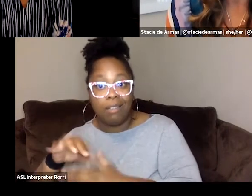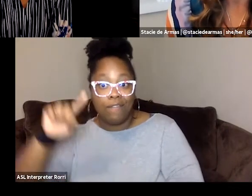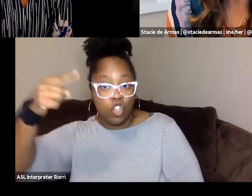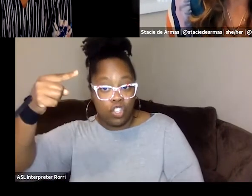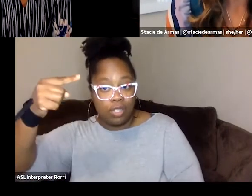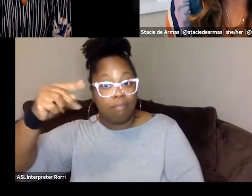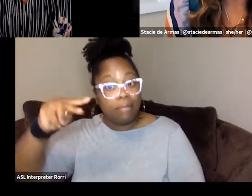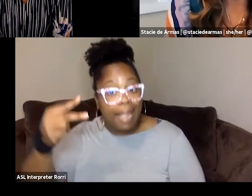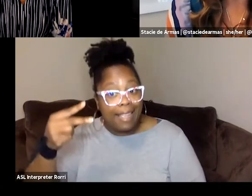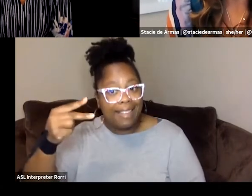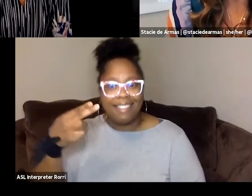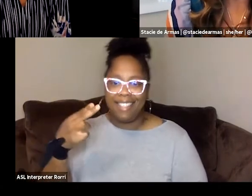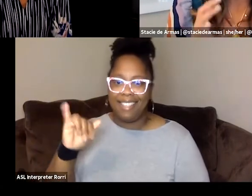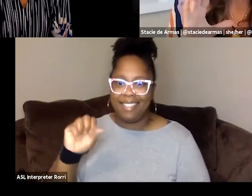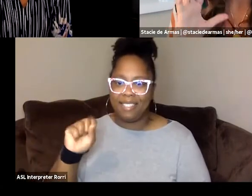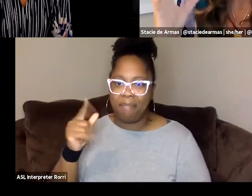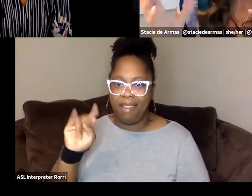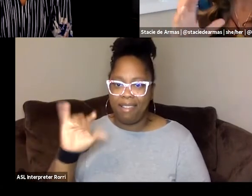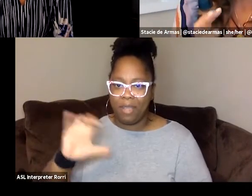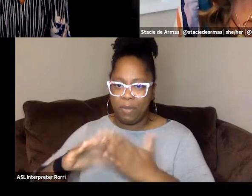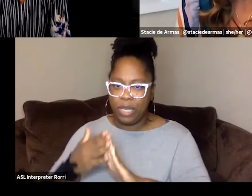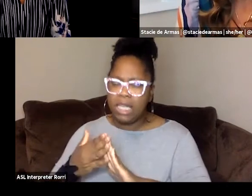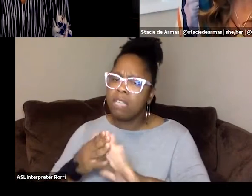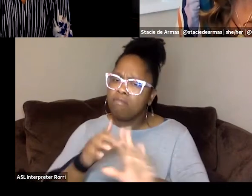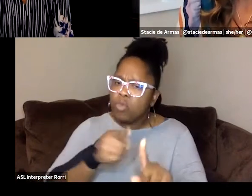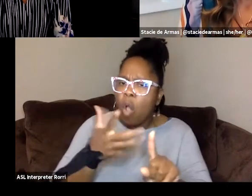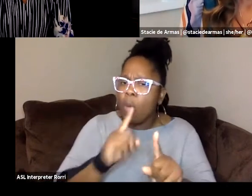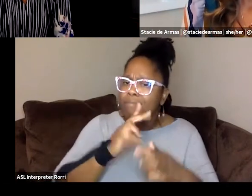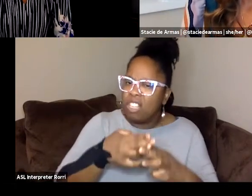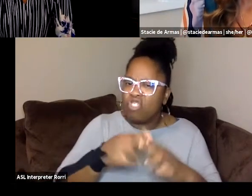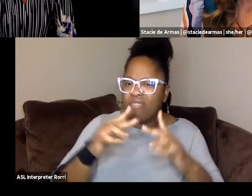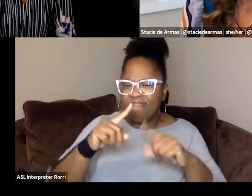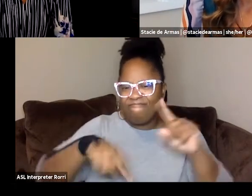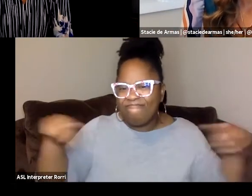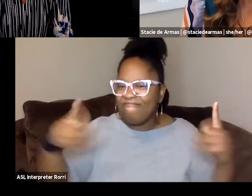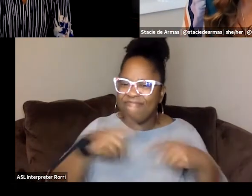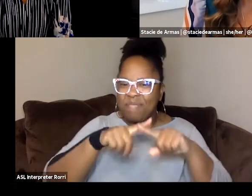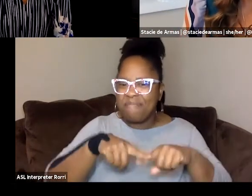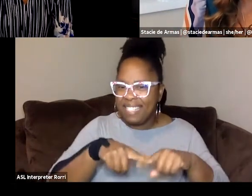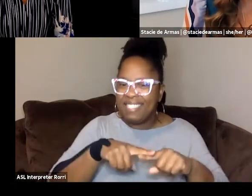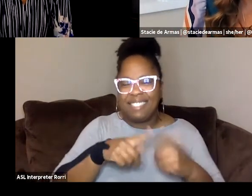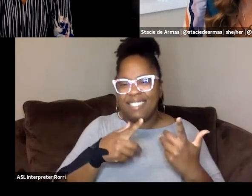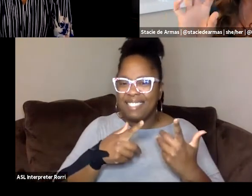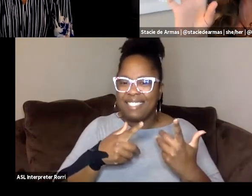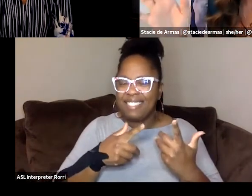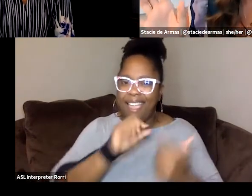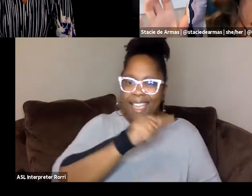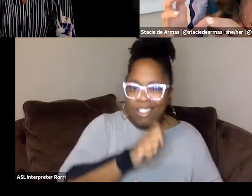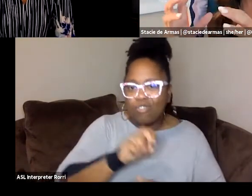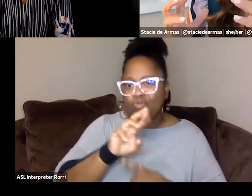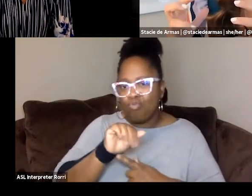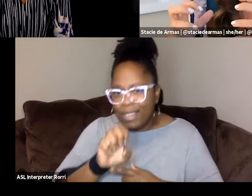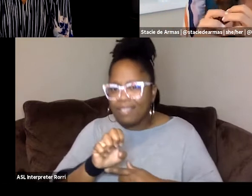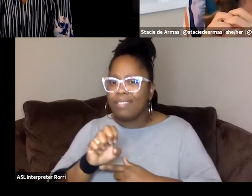Hispanic community. And really, as you were talking about earlier, it sort of varies by demographic group. One thing that I think is really important, and perhaps